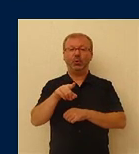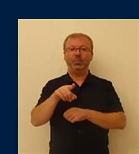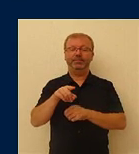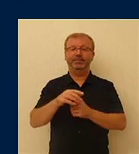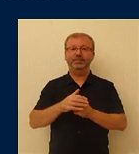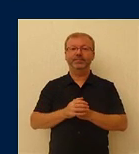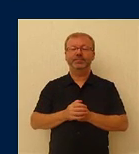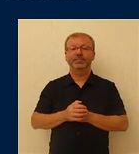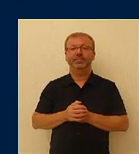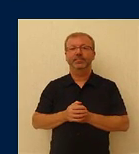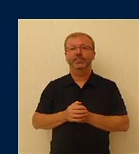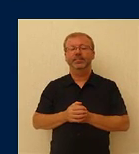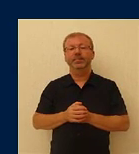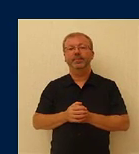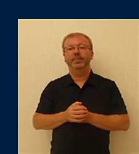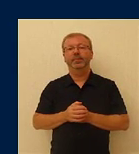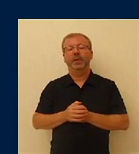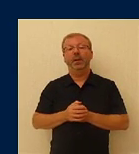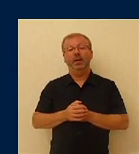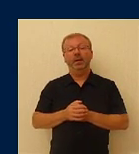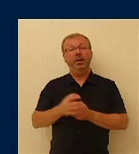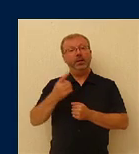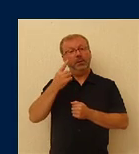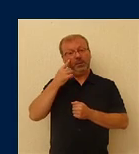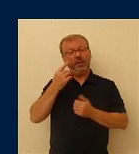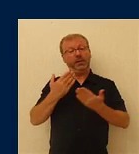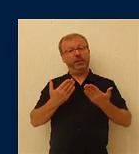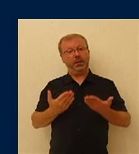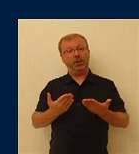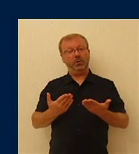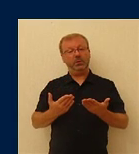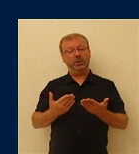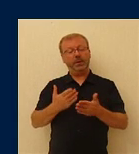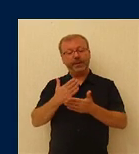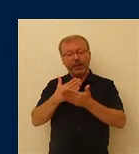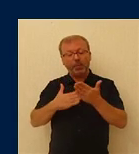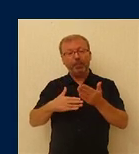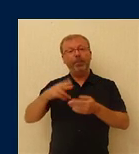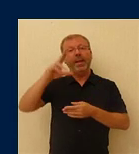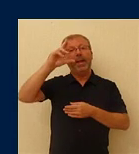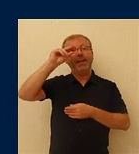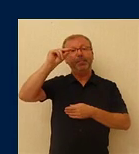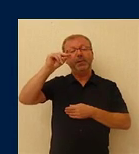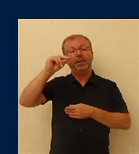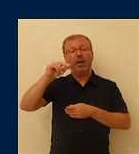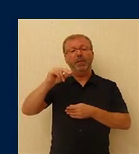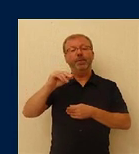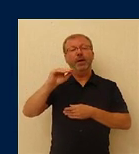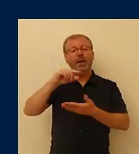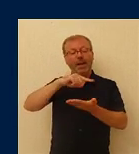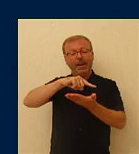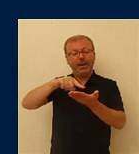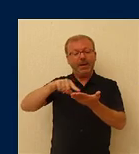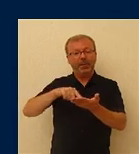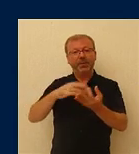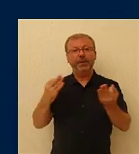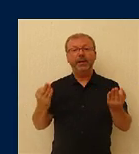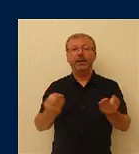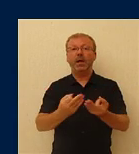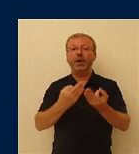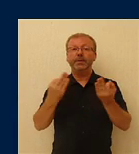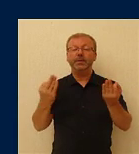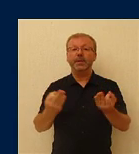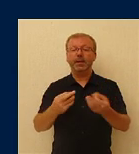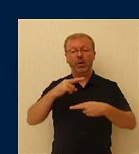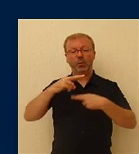The following are a number of examples of labyrinth meditation gardens from